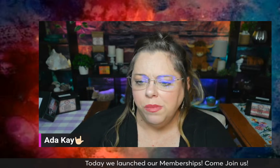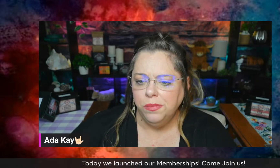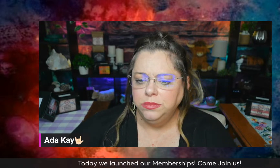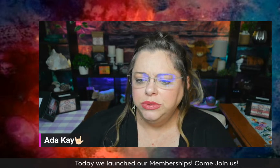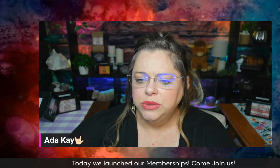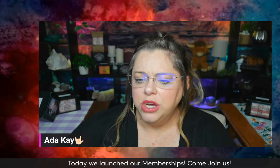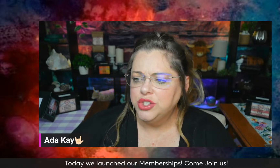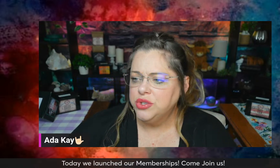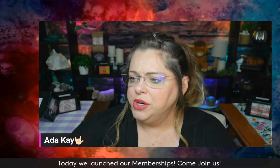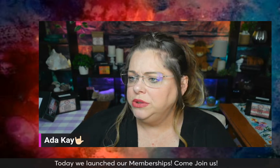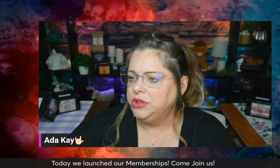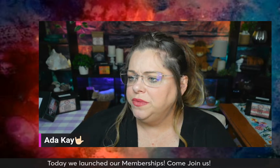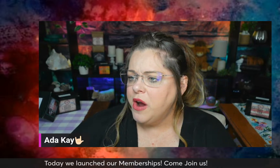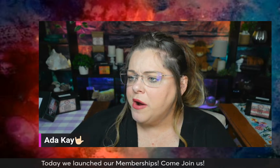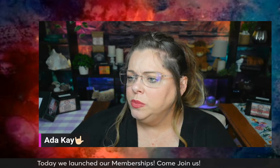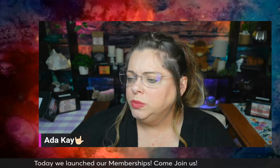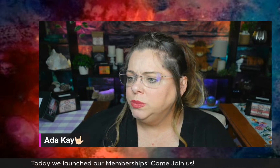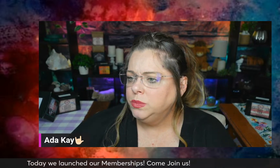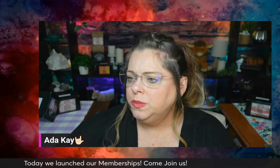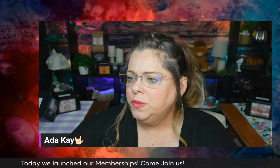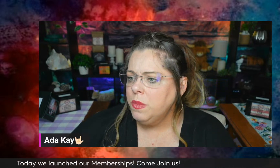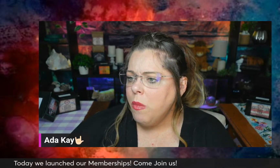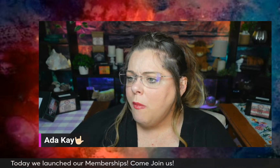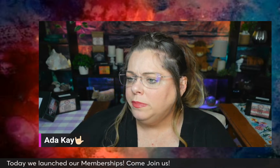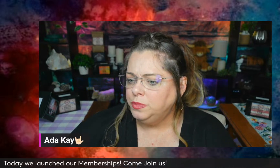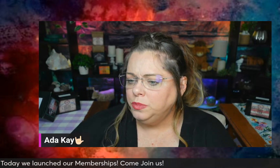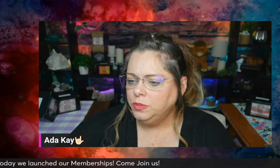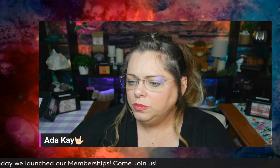So something got struck and it's on fire.